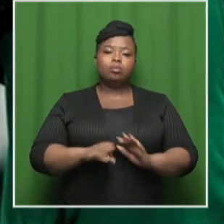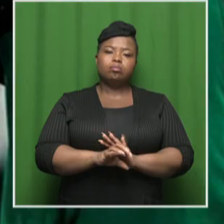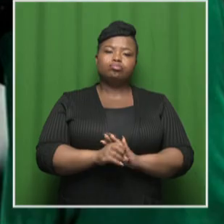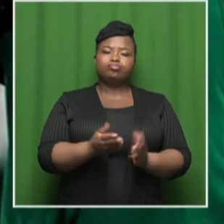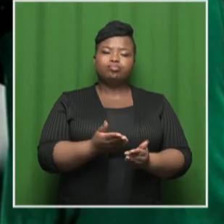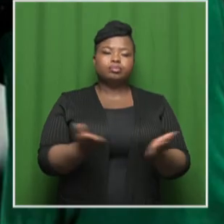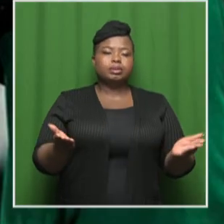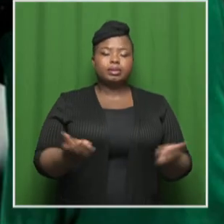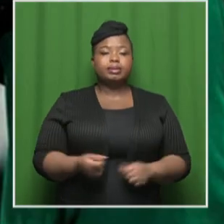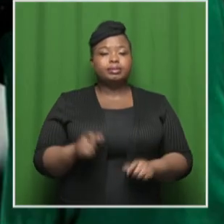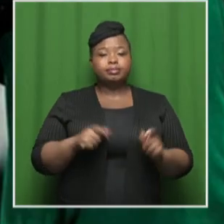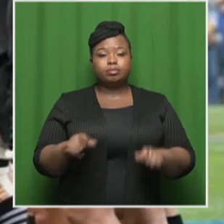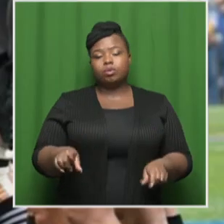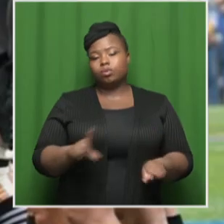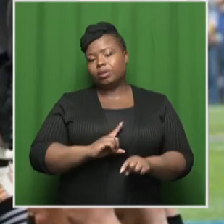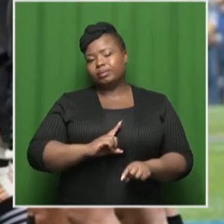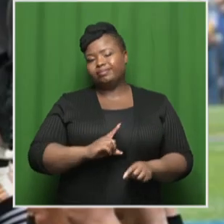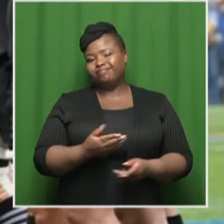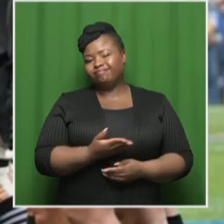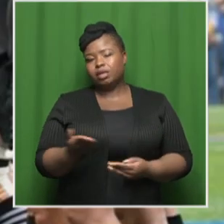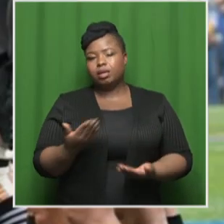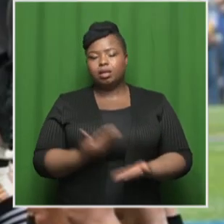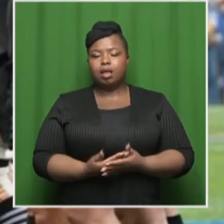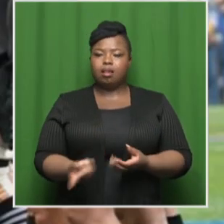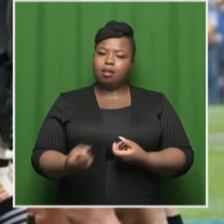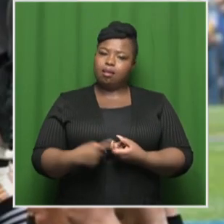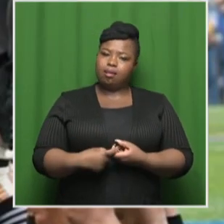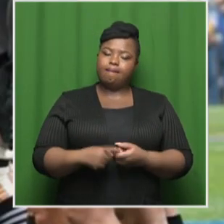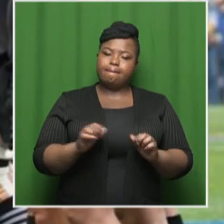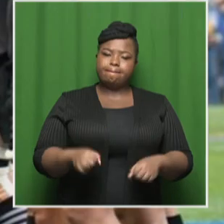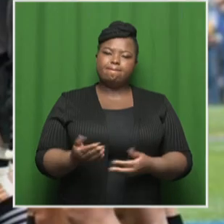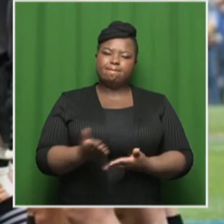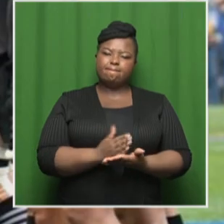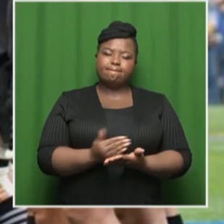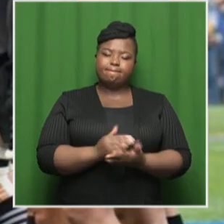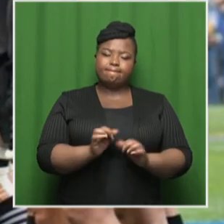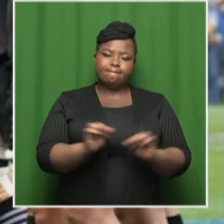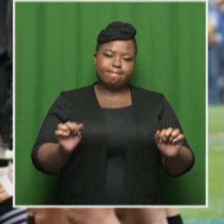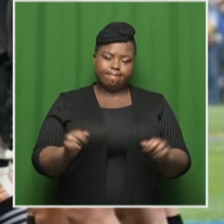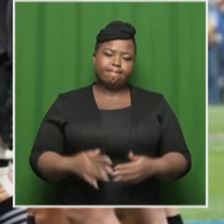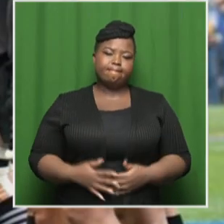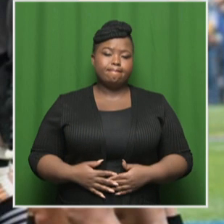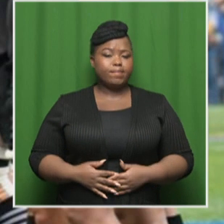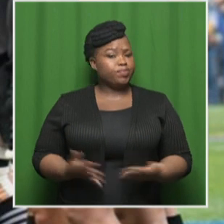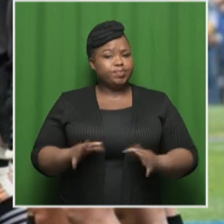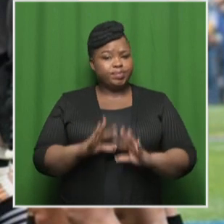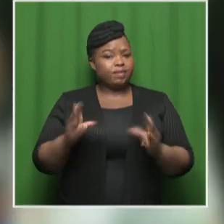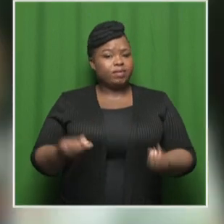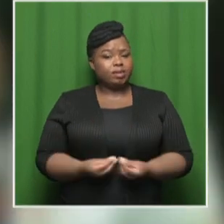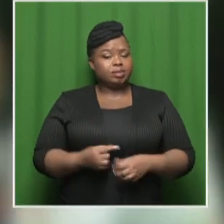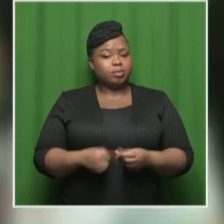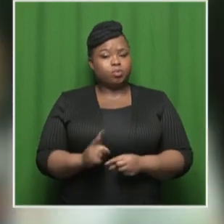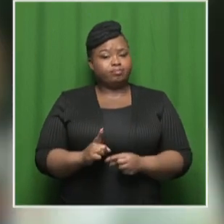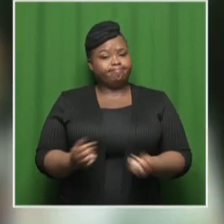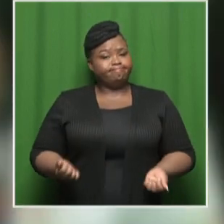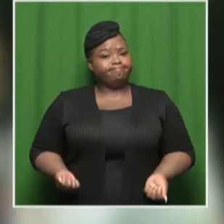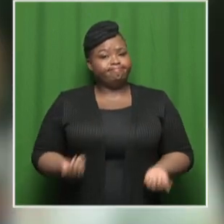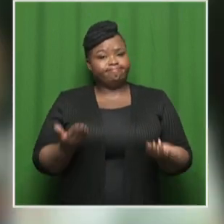that as many people as possible can see and share in the event. So it's all about the delivery of the